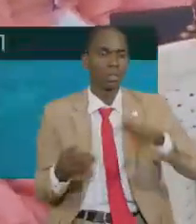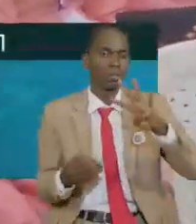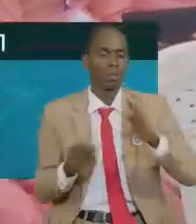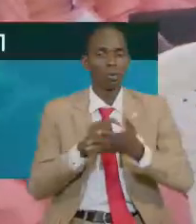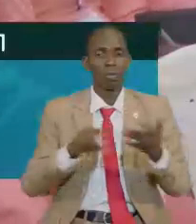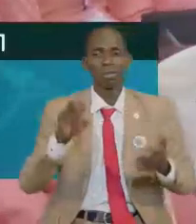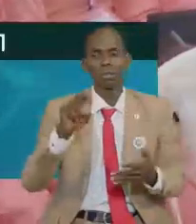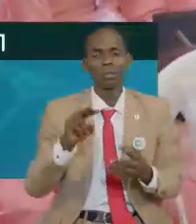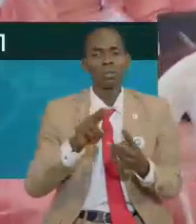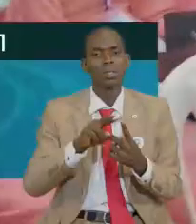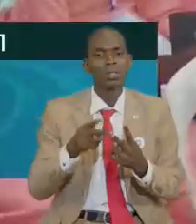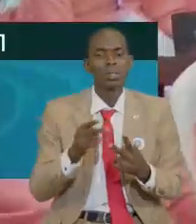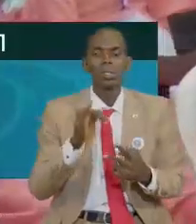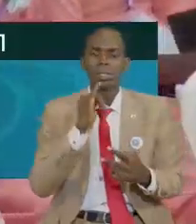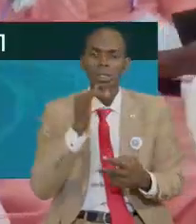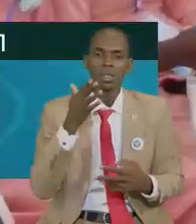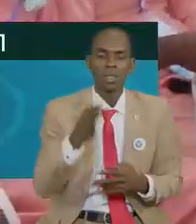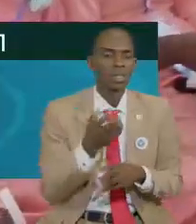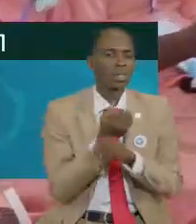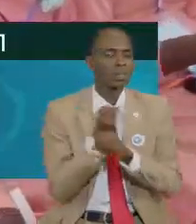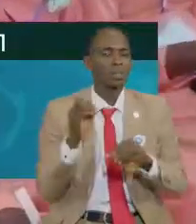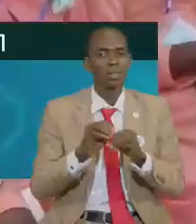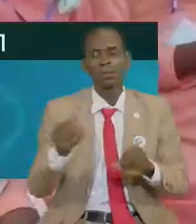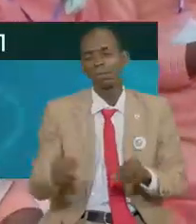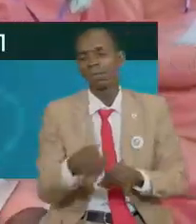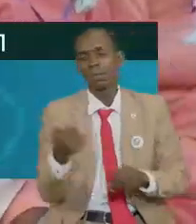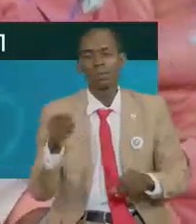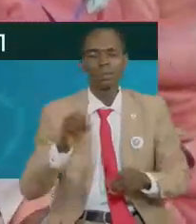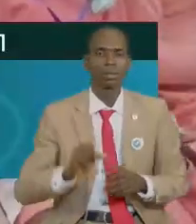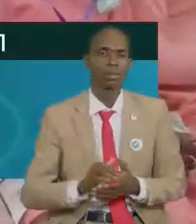there salvation in any other.